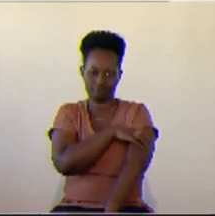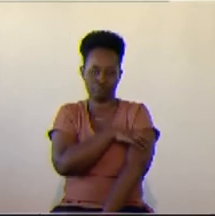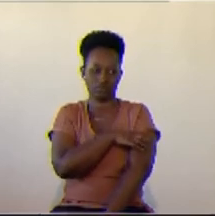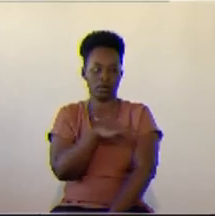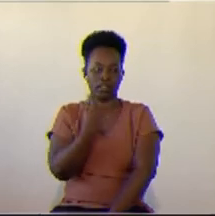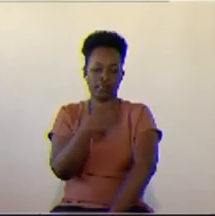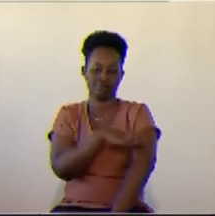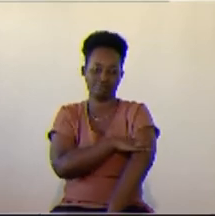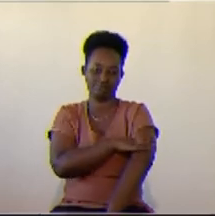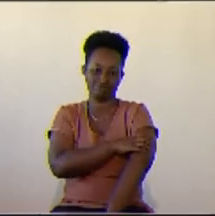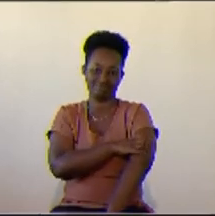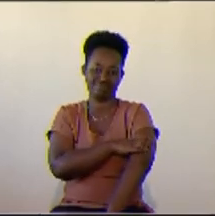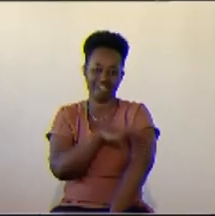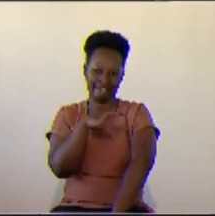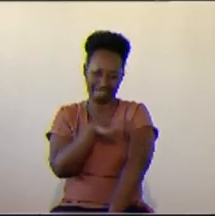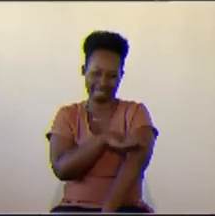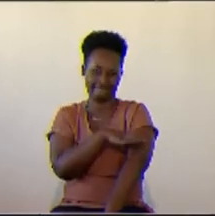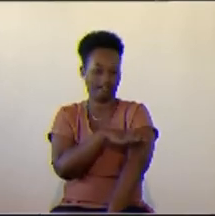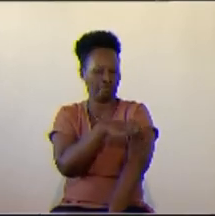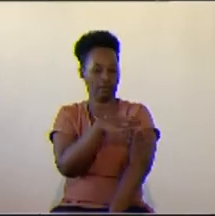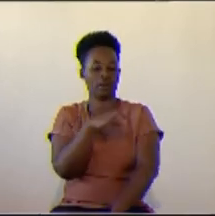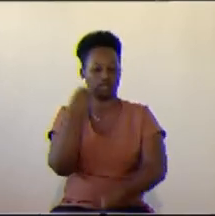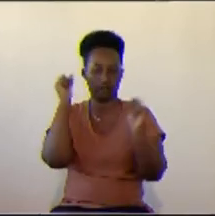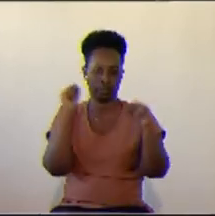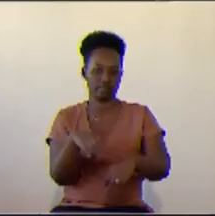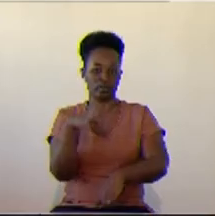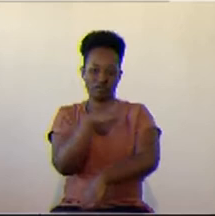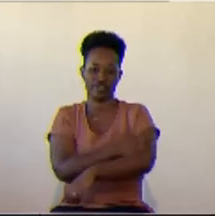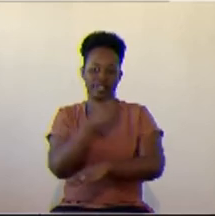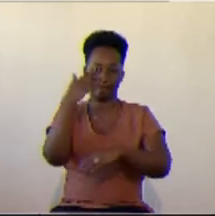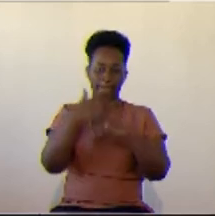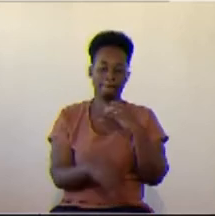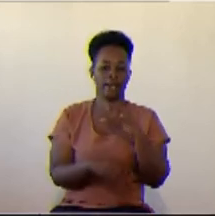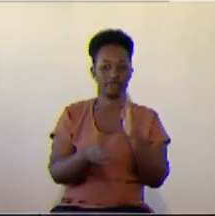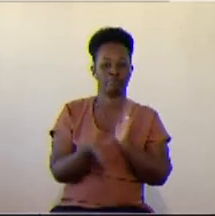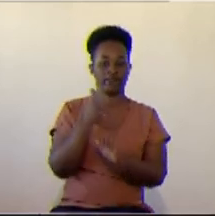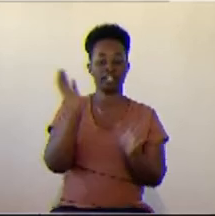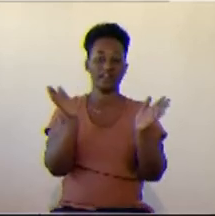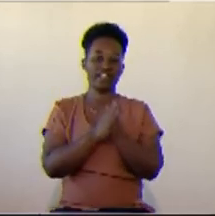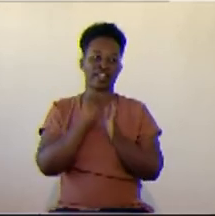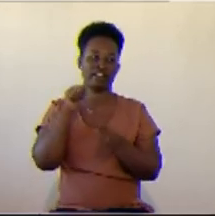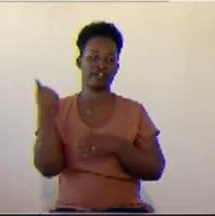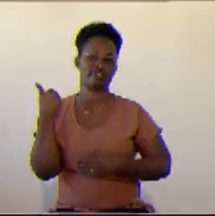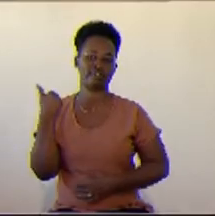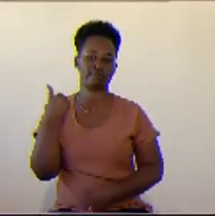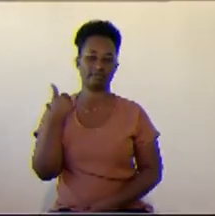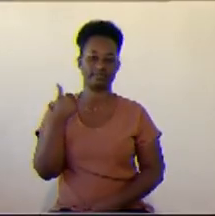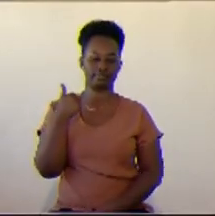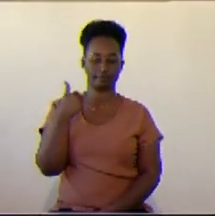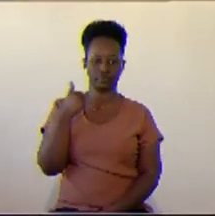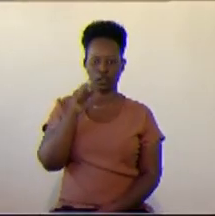can squeeze your arm and be able to take the blood pressure. Then there's also a rubber tubing. You are seeing